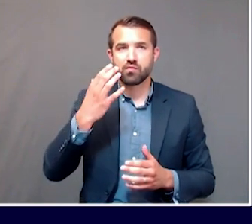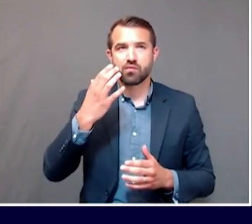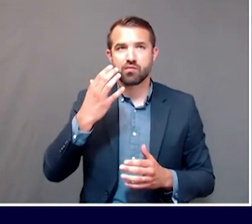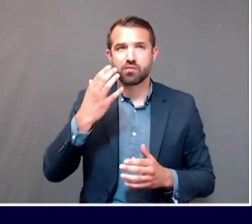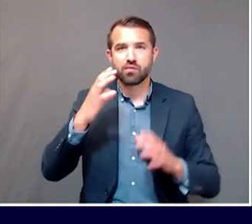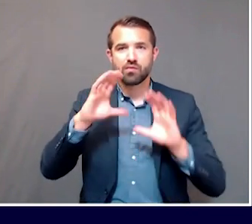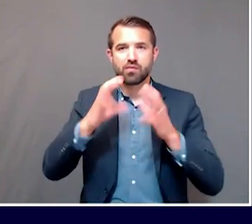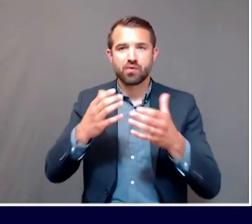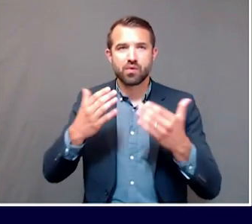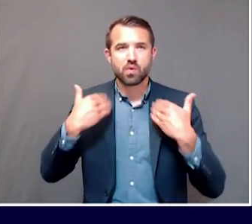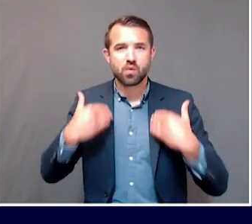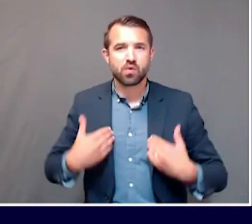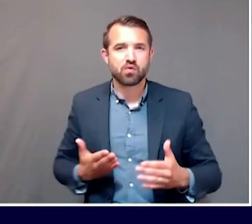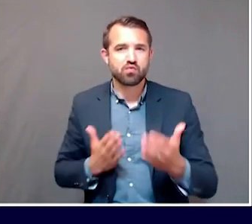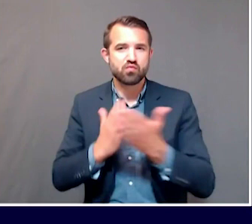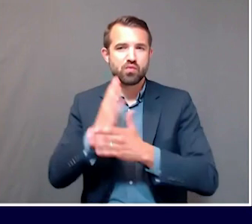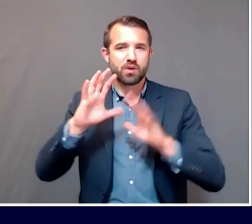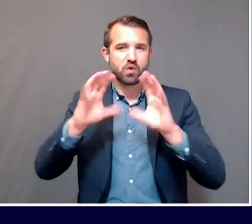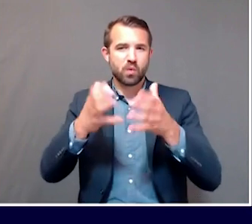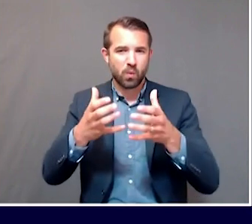yeah, they were one of the